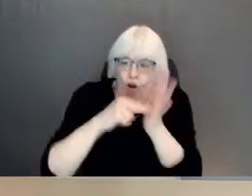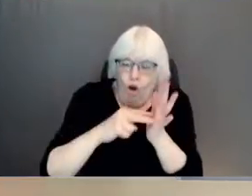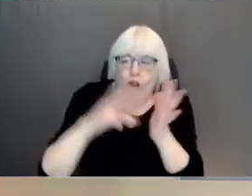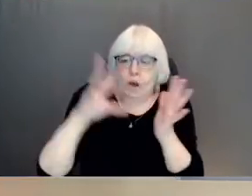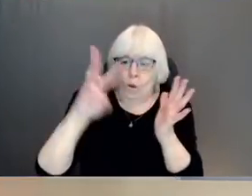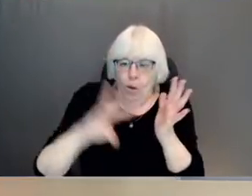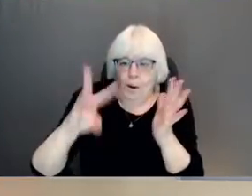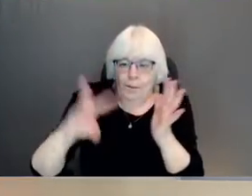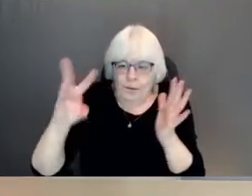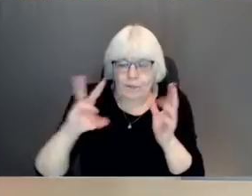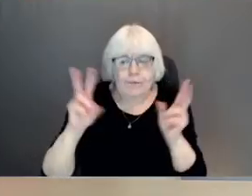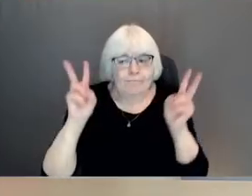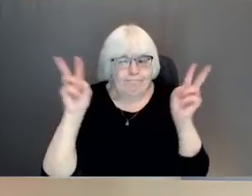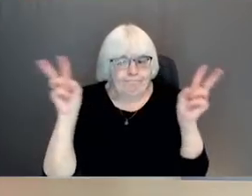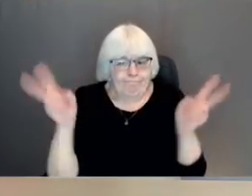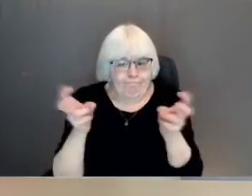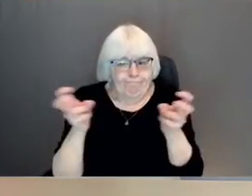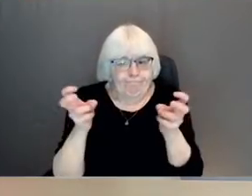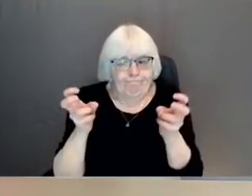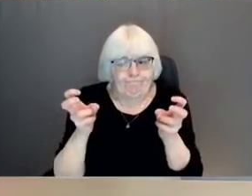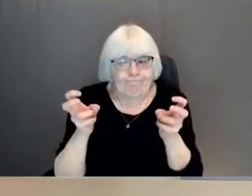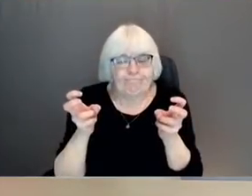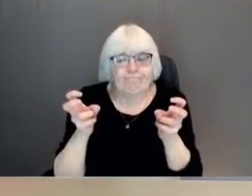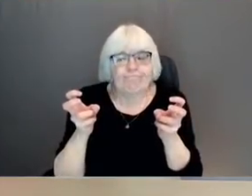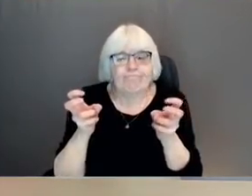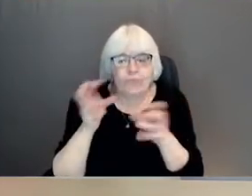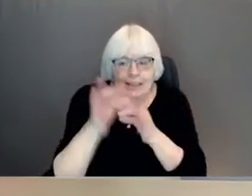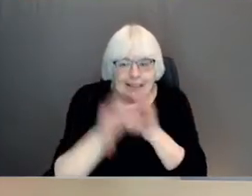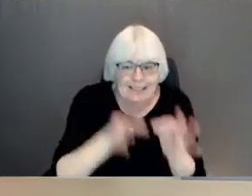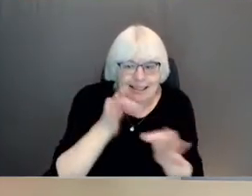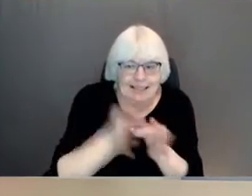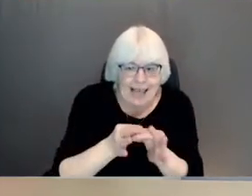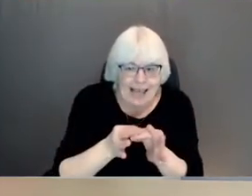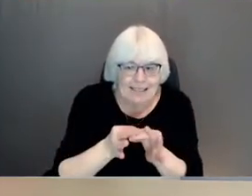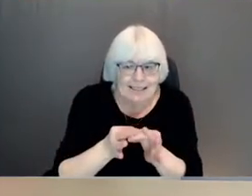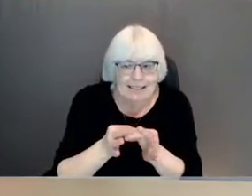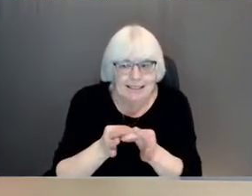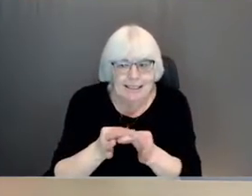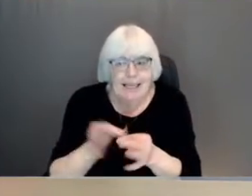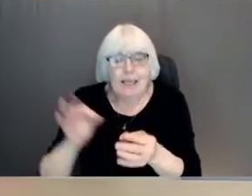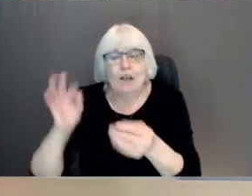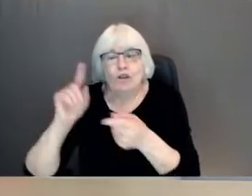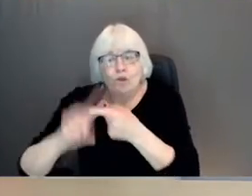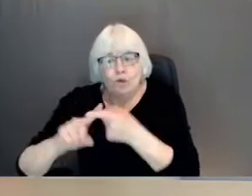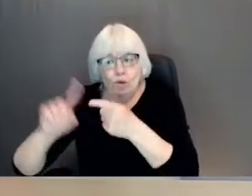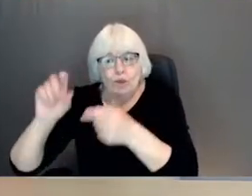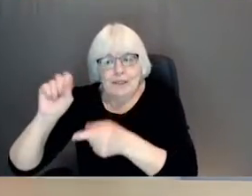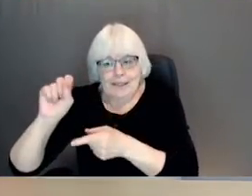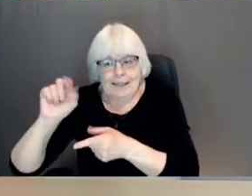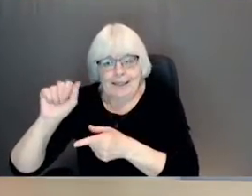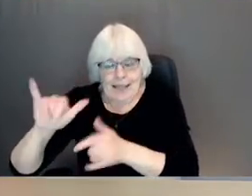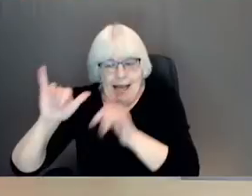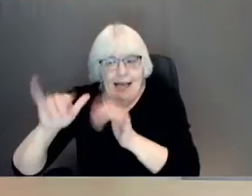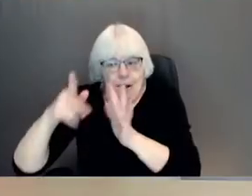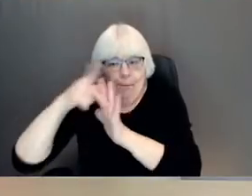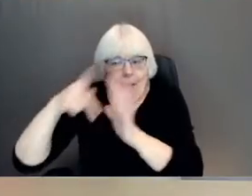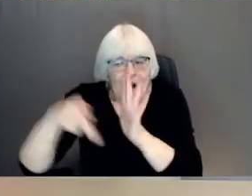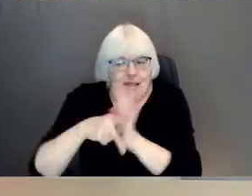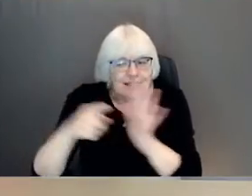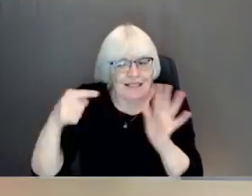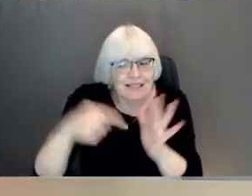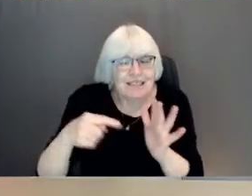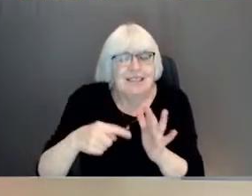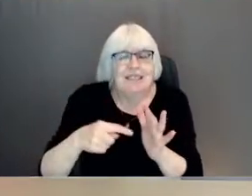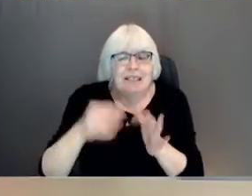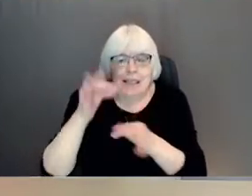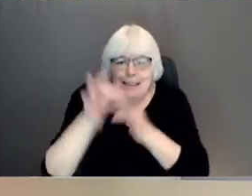Testing continues to be a key pillar of our provincial pandemic response. The ability to test for COVID-19 allows us to identify